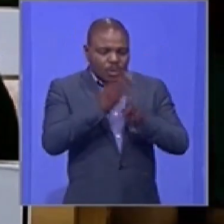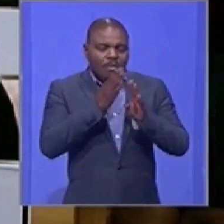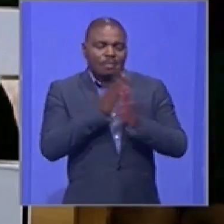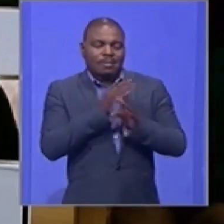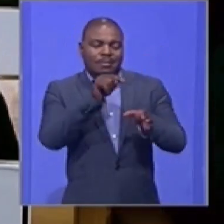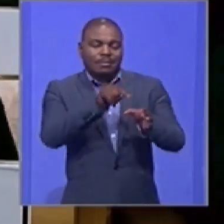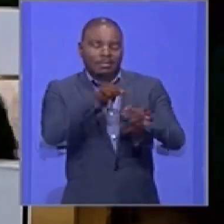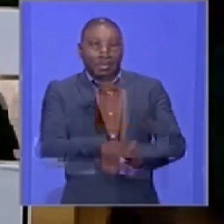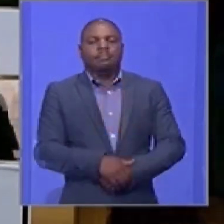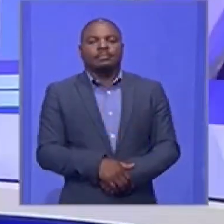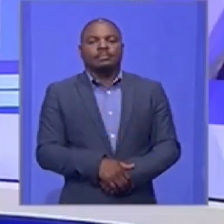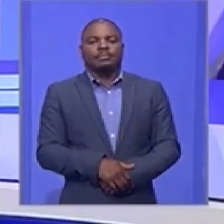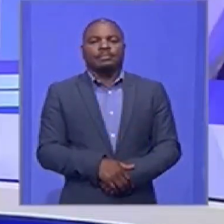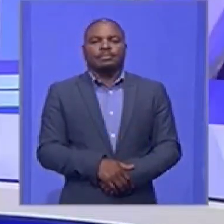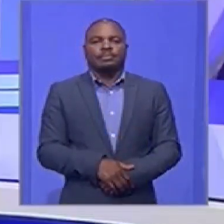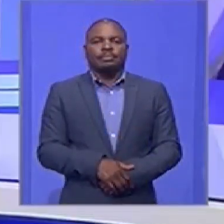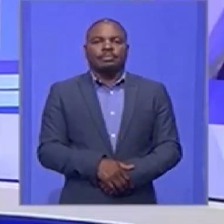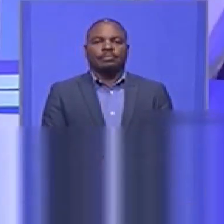sephiring.